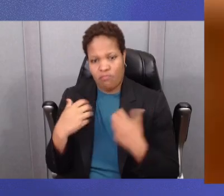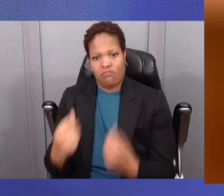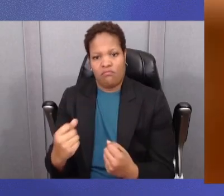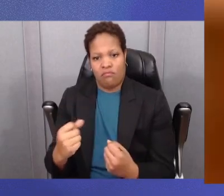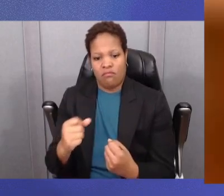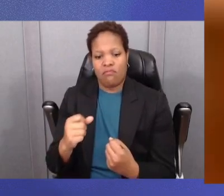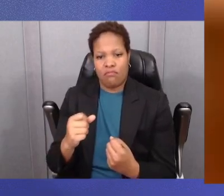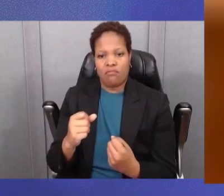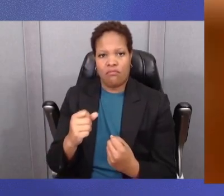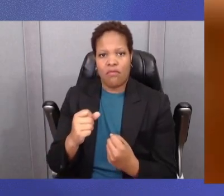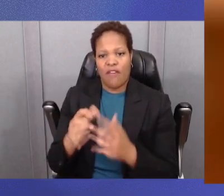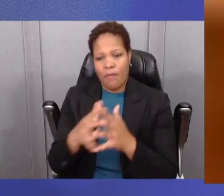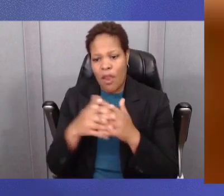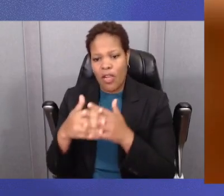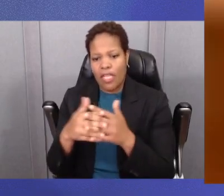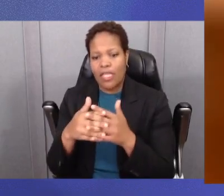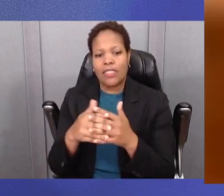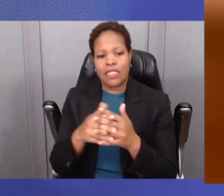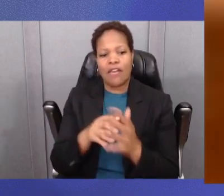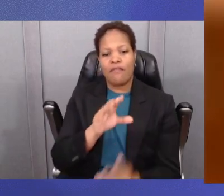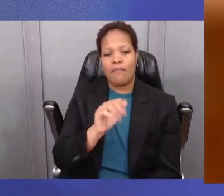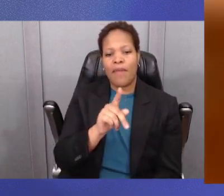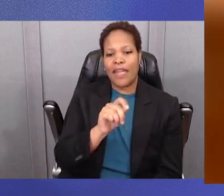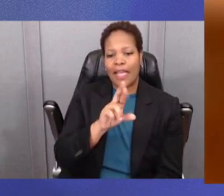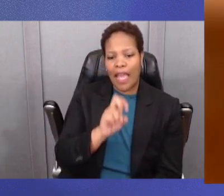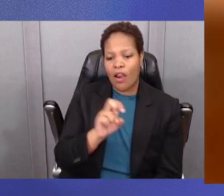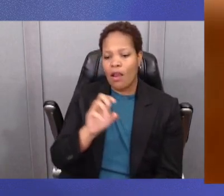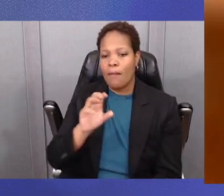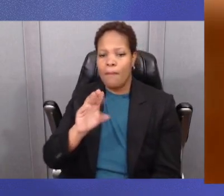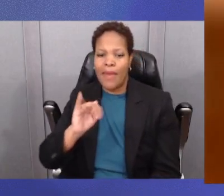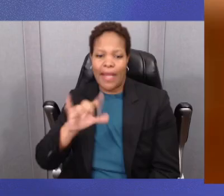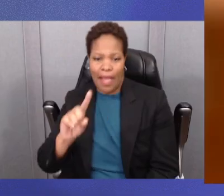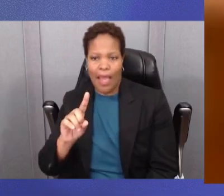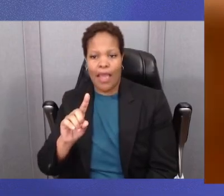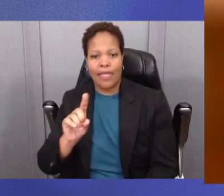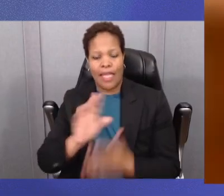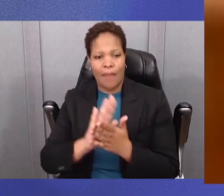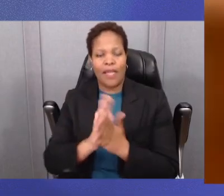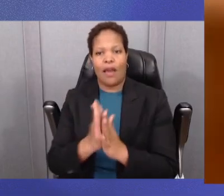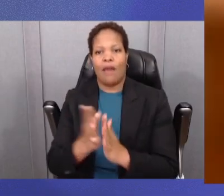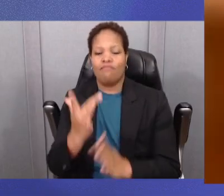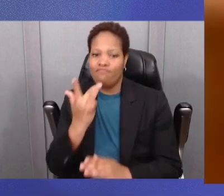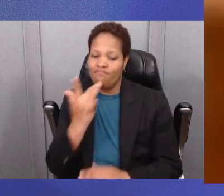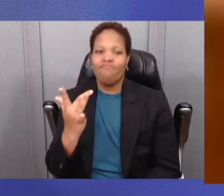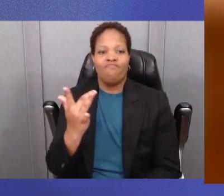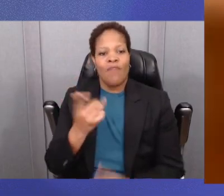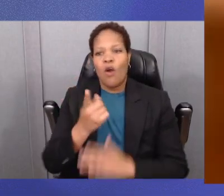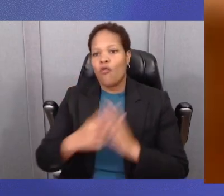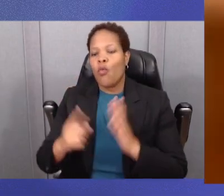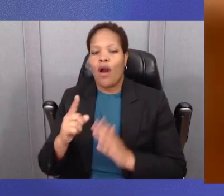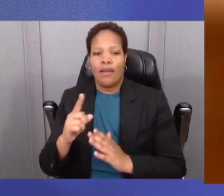It was a great privilege, and I have become an enormous fan of what government can do on behalf of